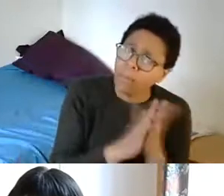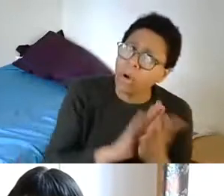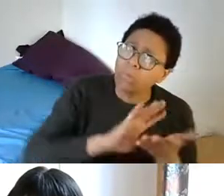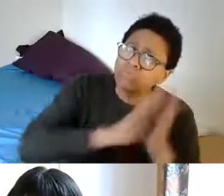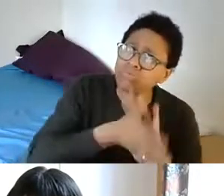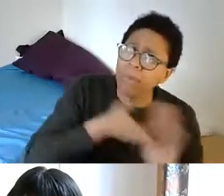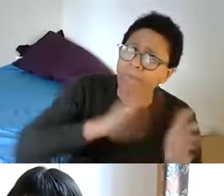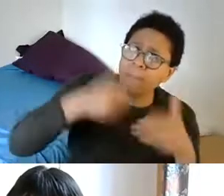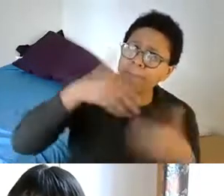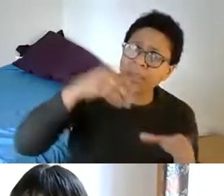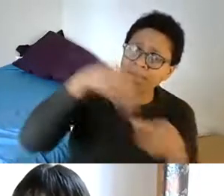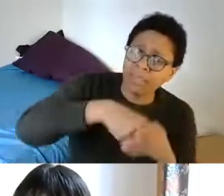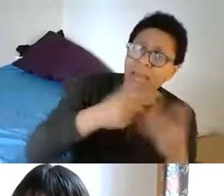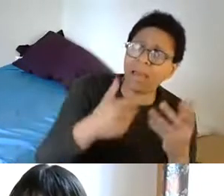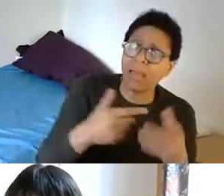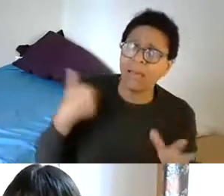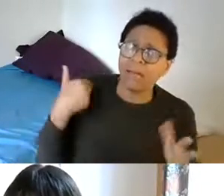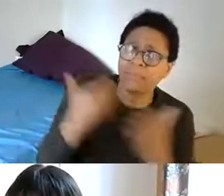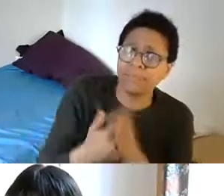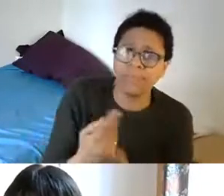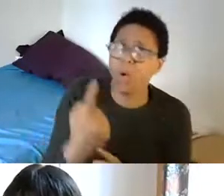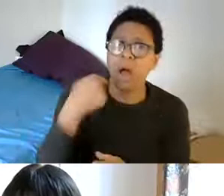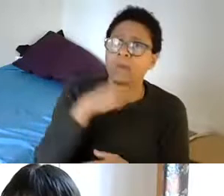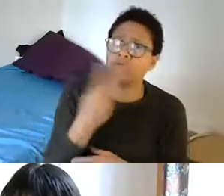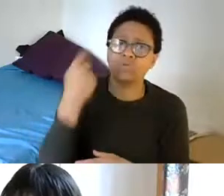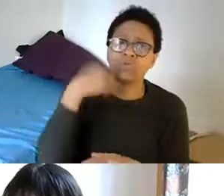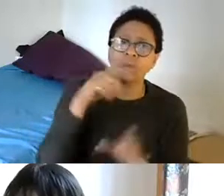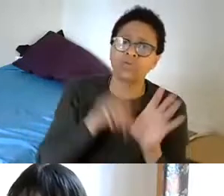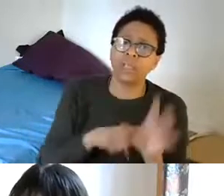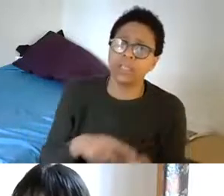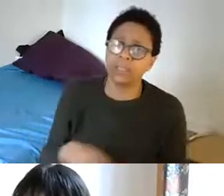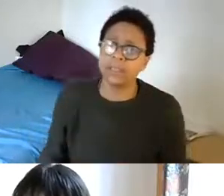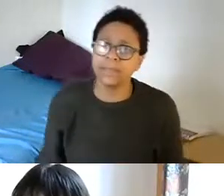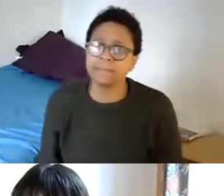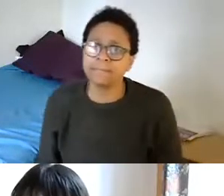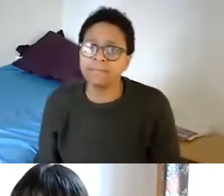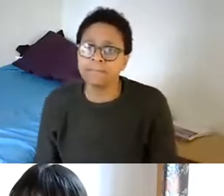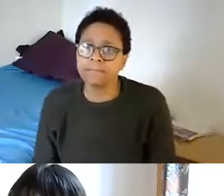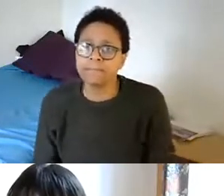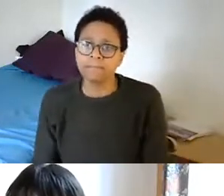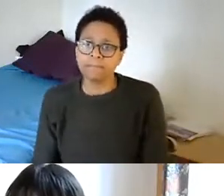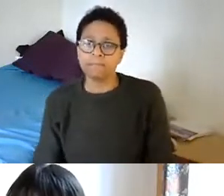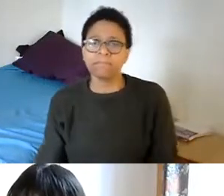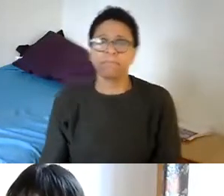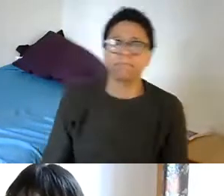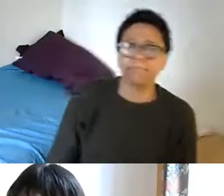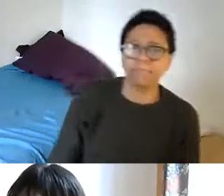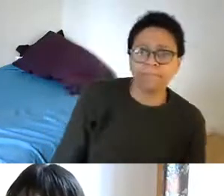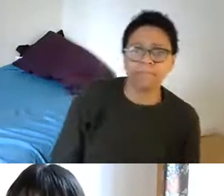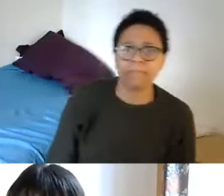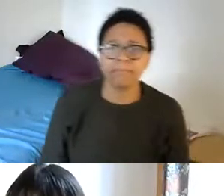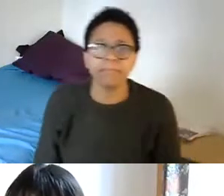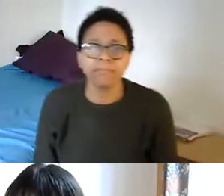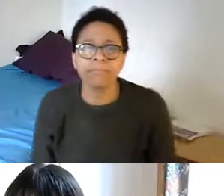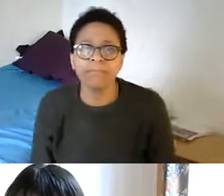process of having a flower embedded in it, or something, you know, that's not of the book, you know, originally. Not of the